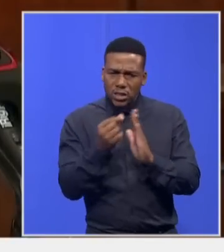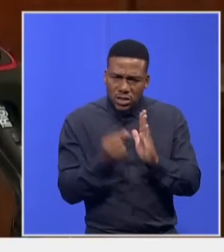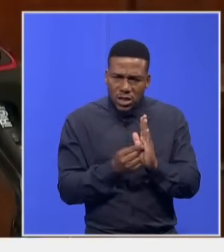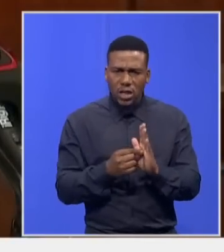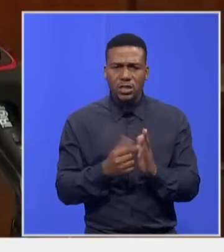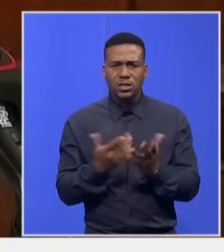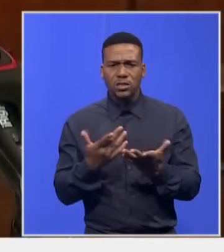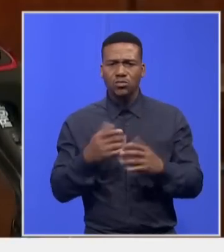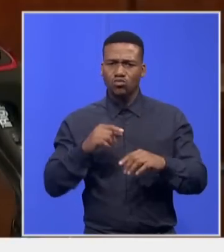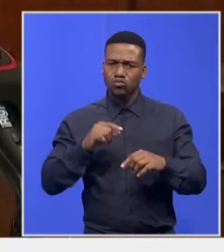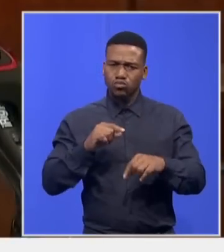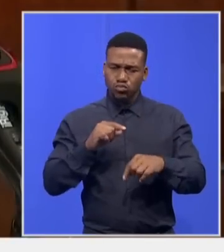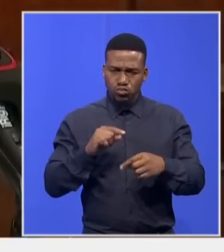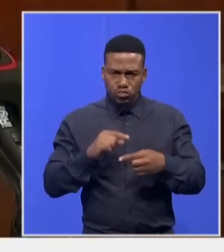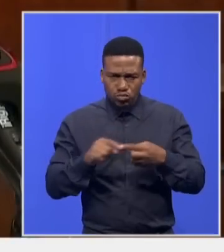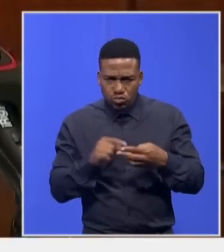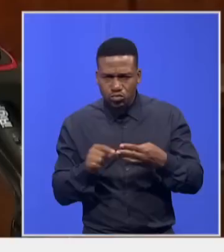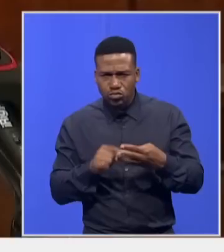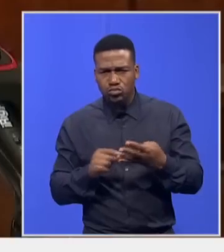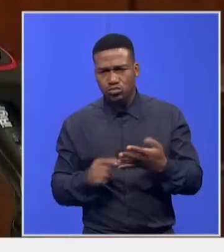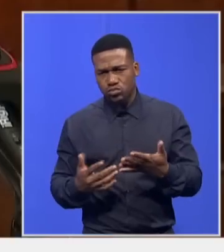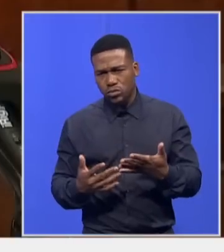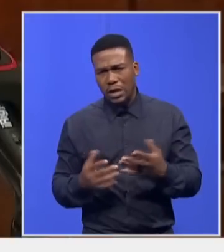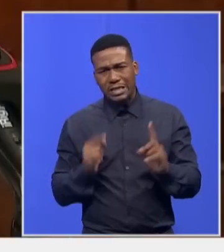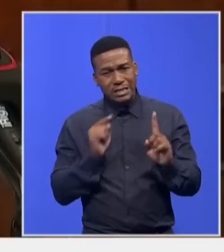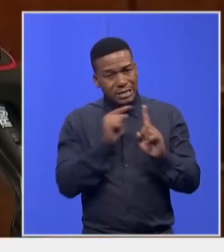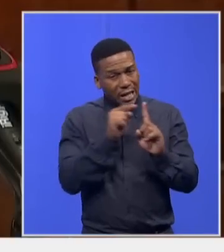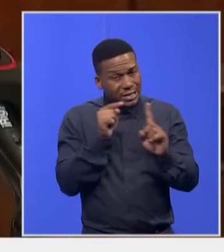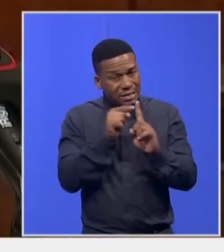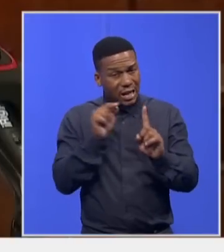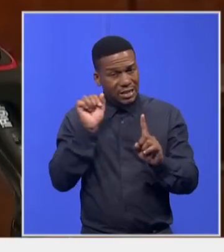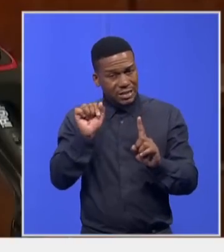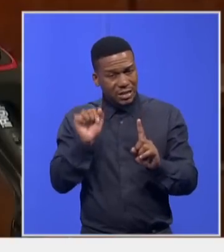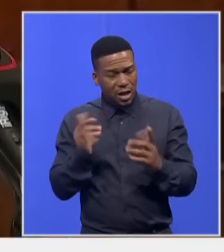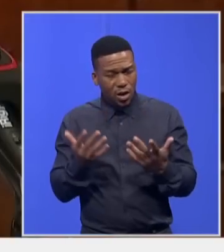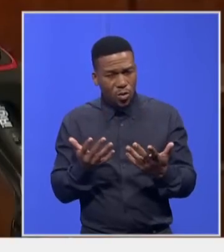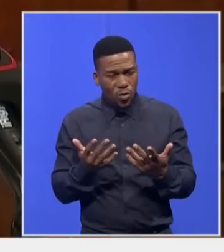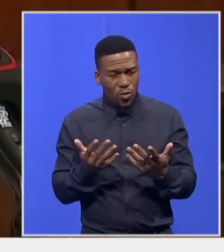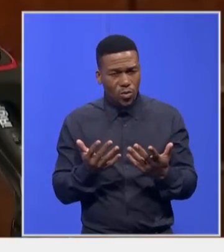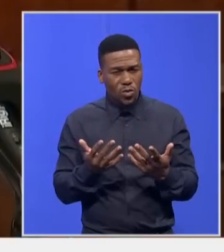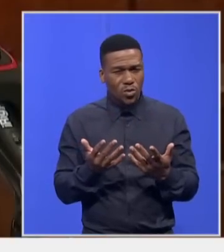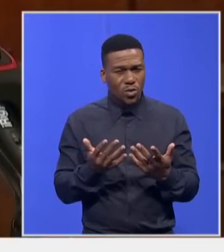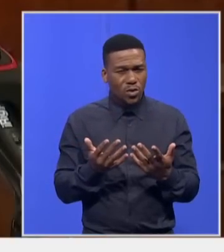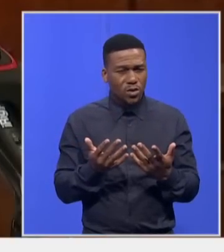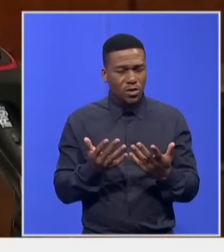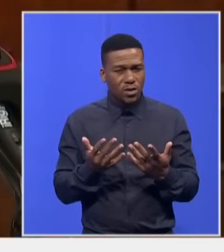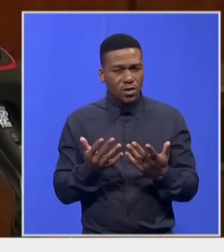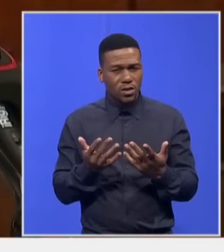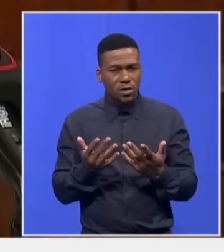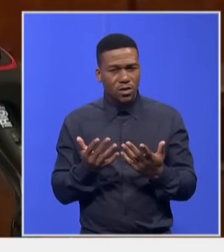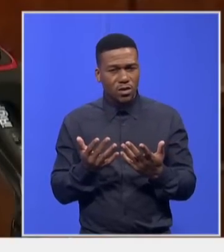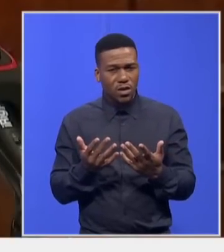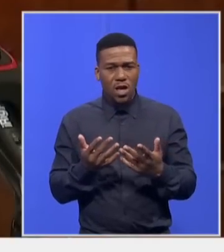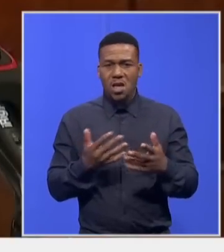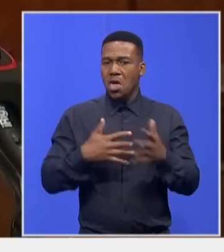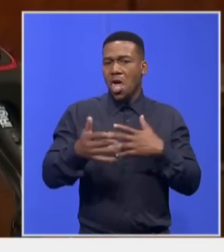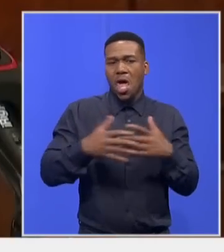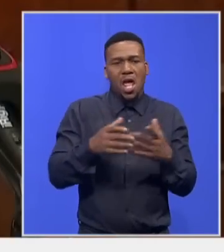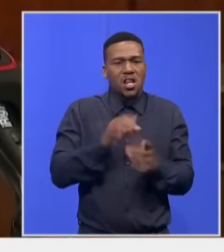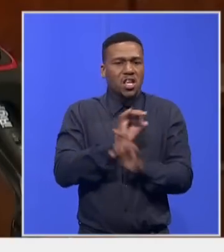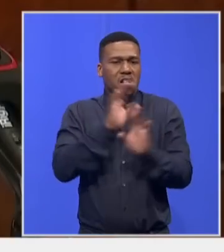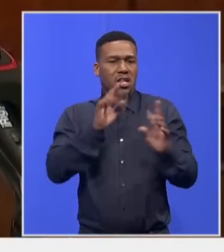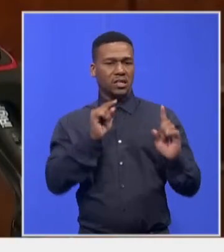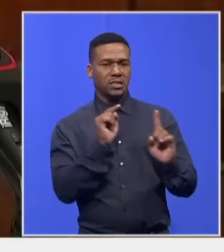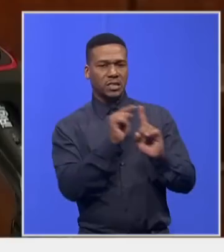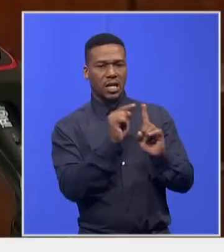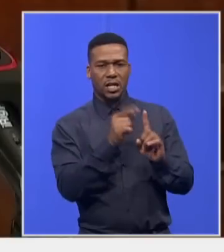targets that have been set out in the Action Energy Plan, in your findings, have you identified any targets that might need to